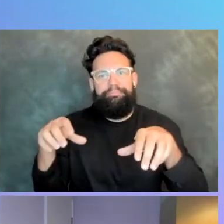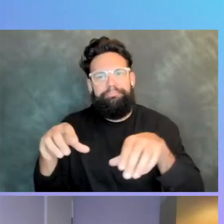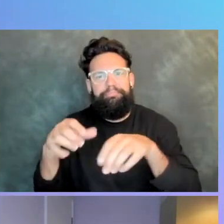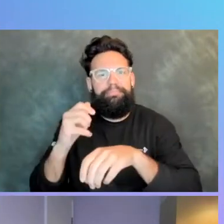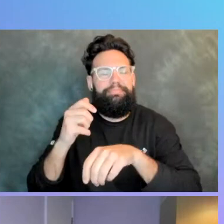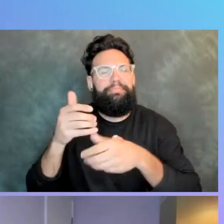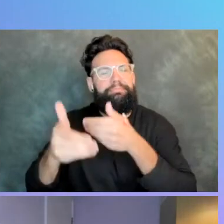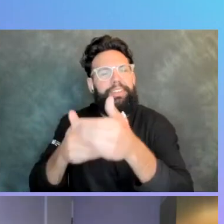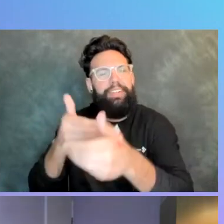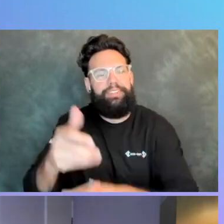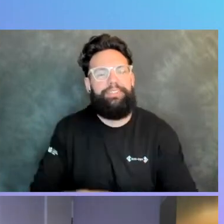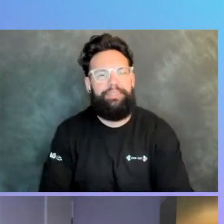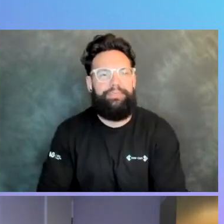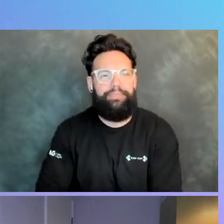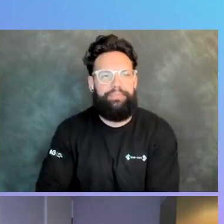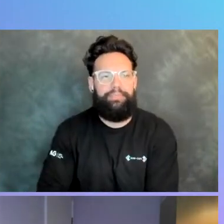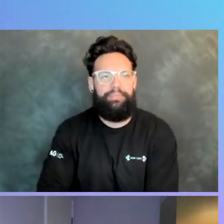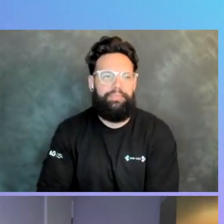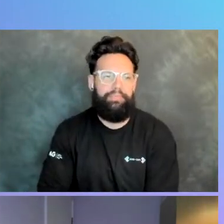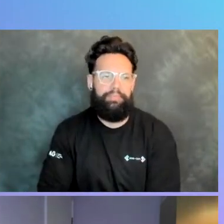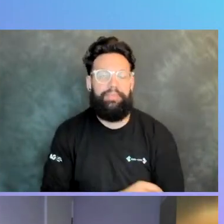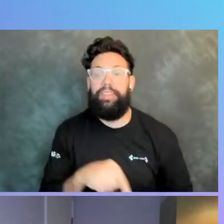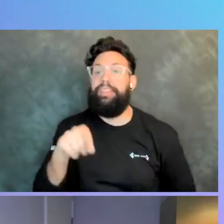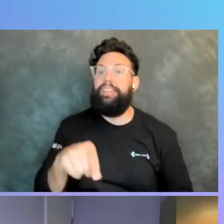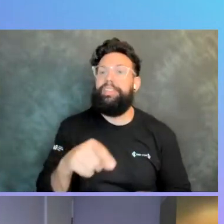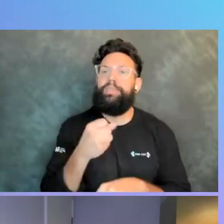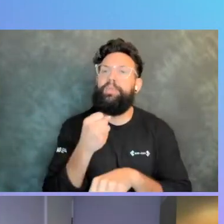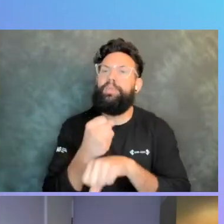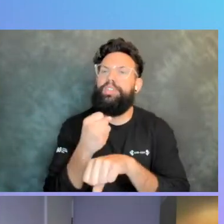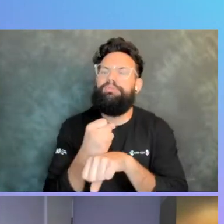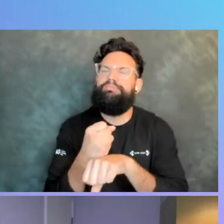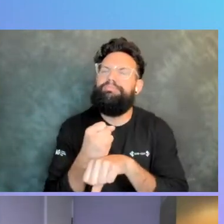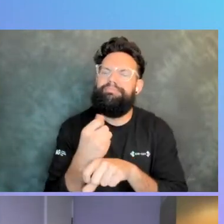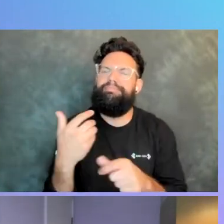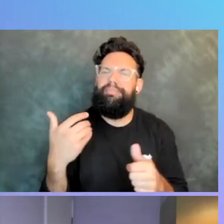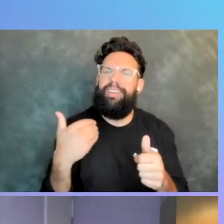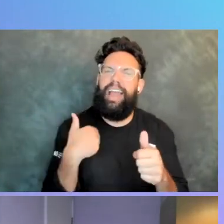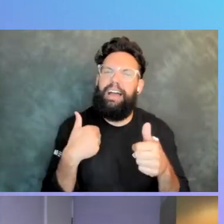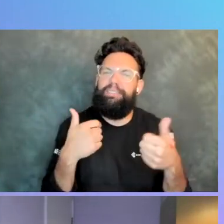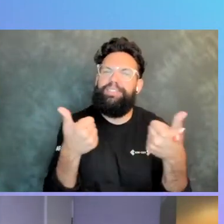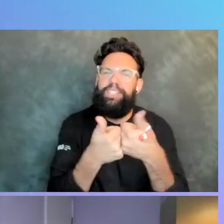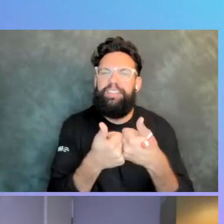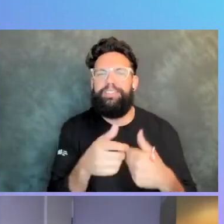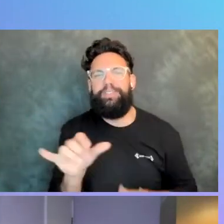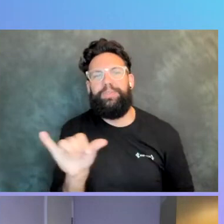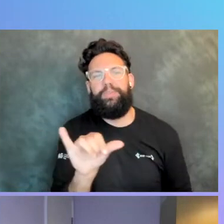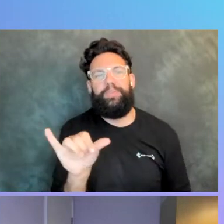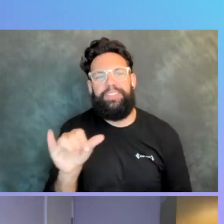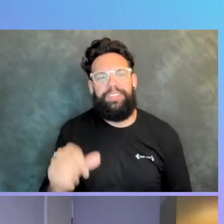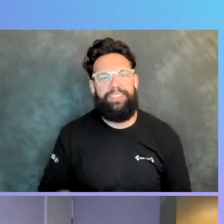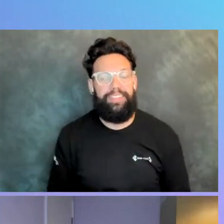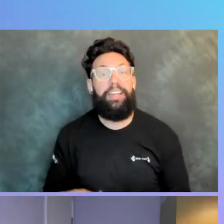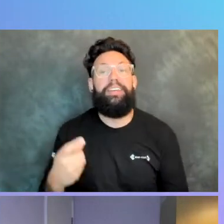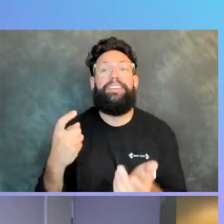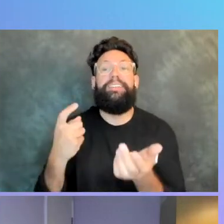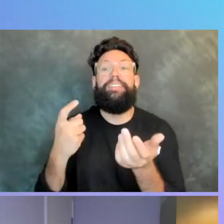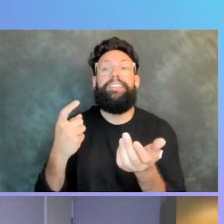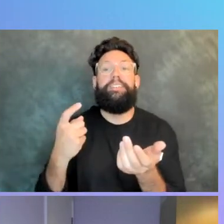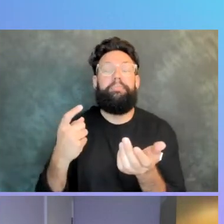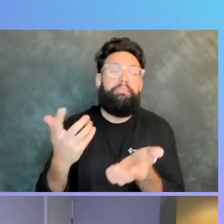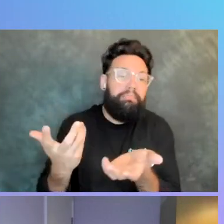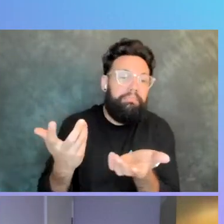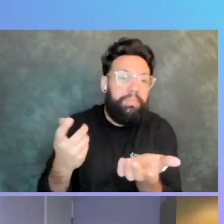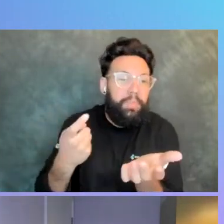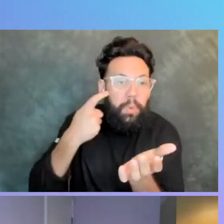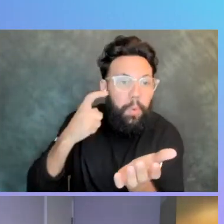This work, like any, has had its challenges. We find that often potential leads who have reached out to us either